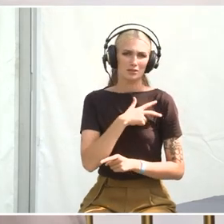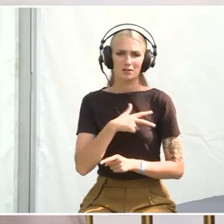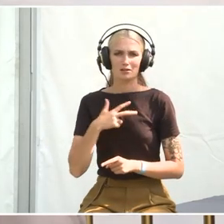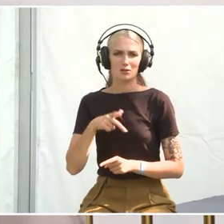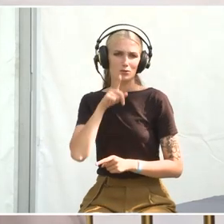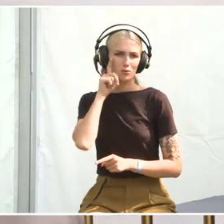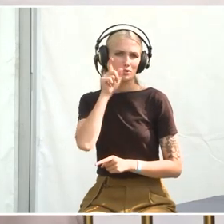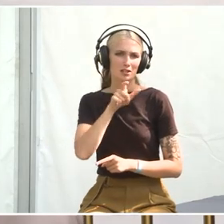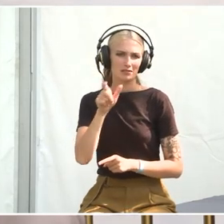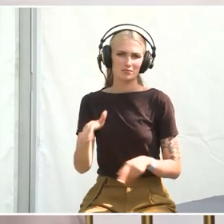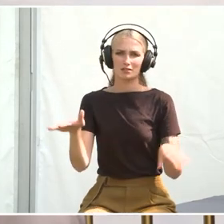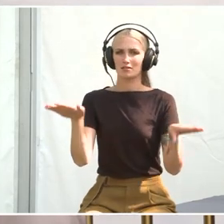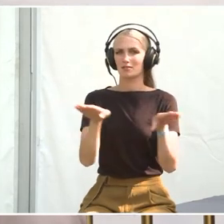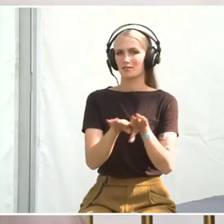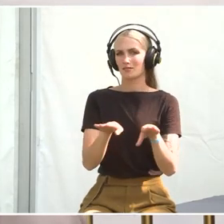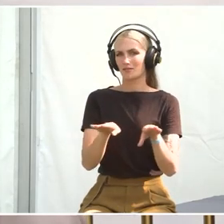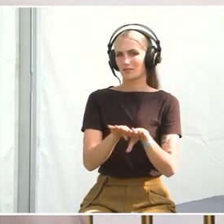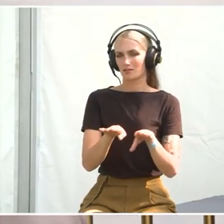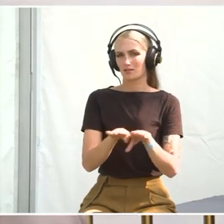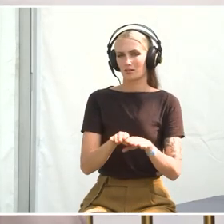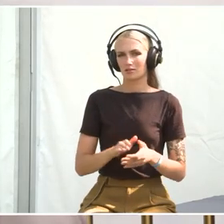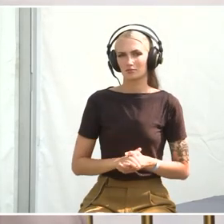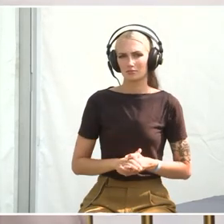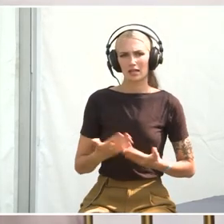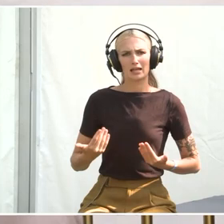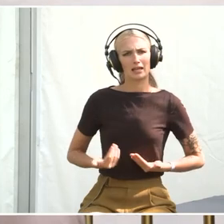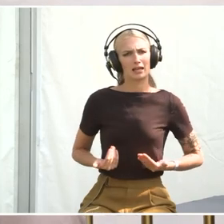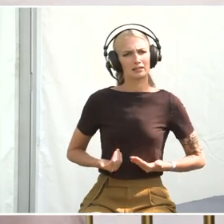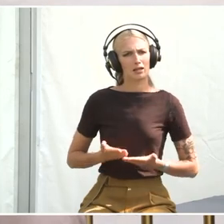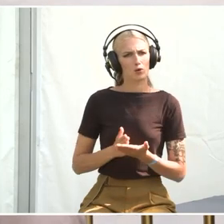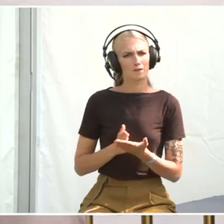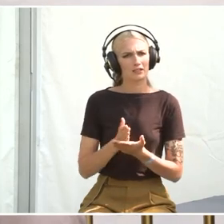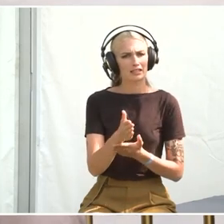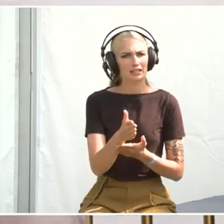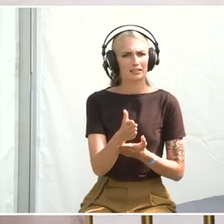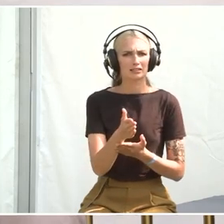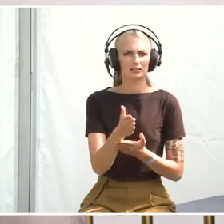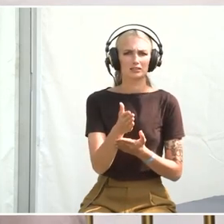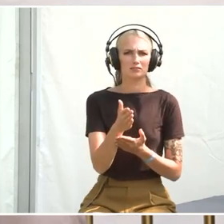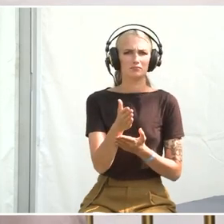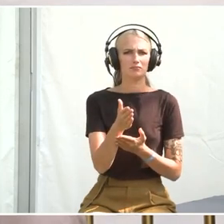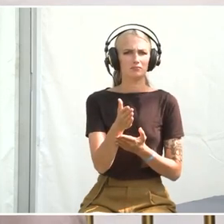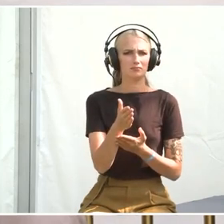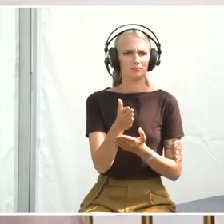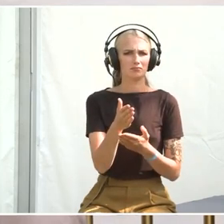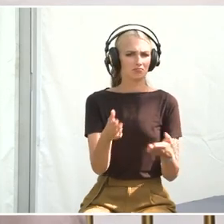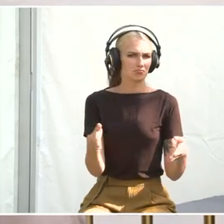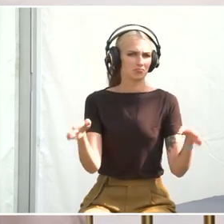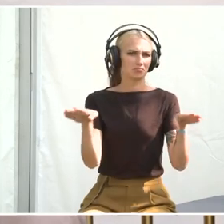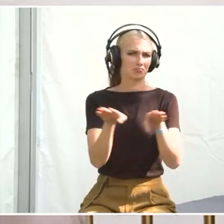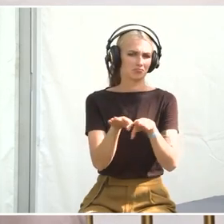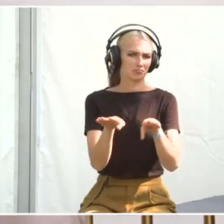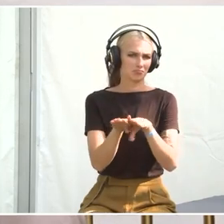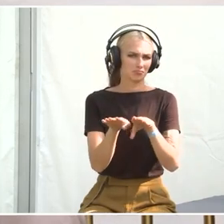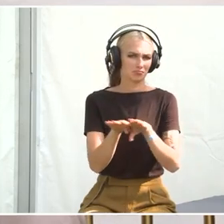people. There's a lot of way of living in Estonia that obviously look like the same as in